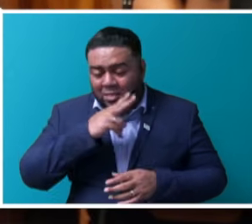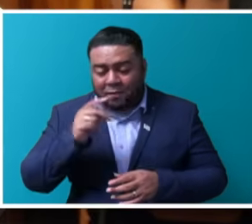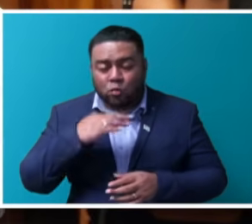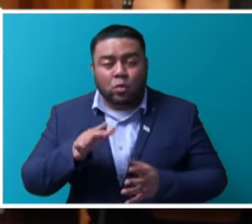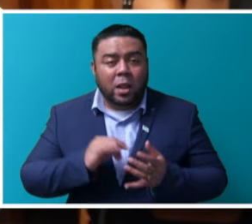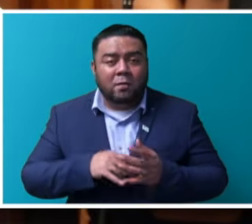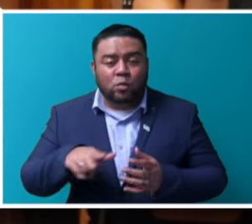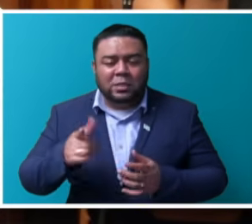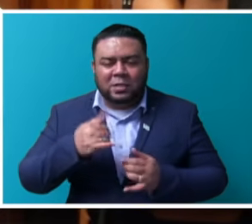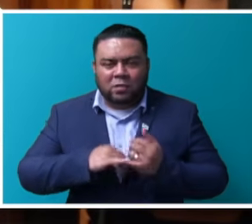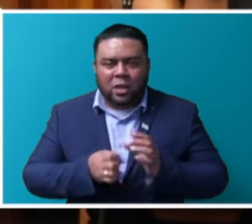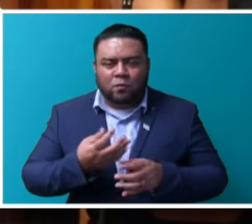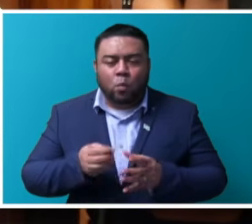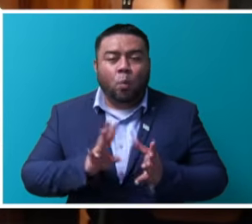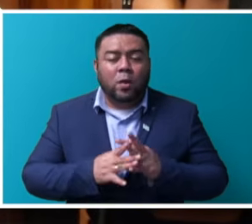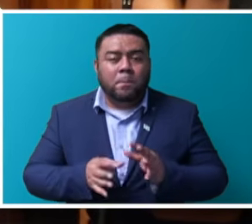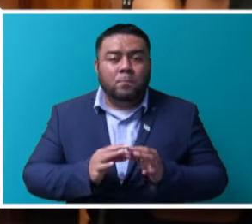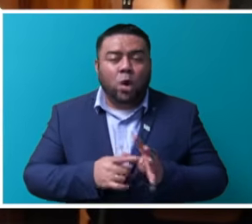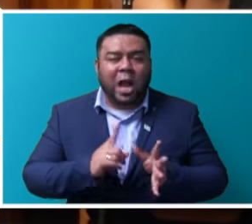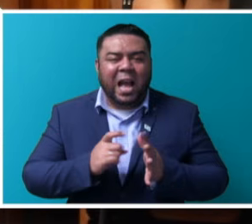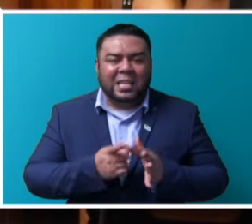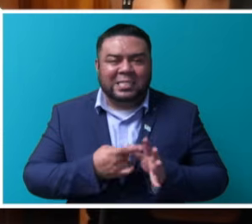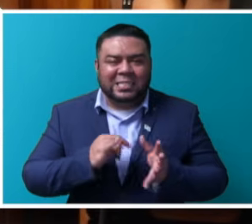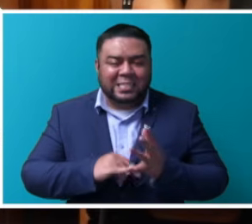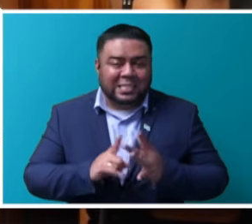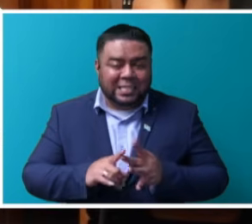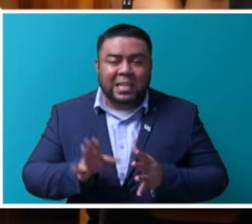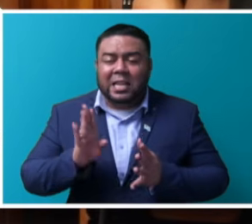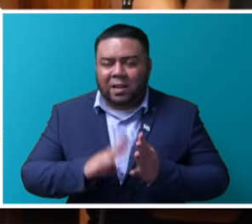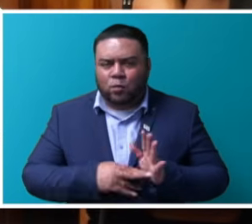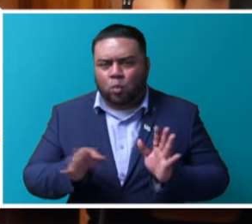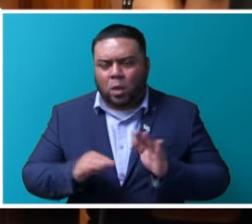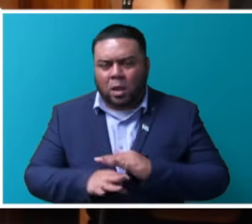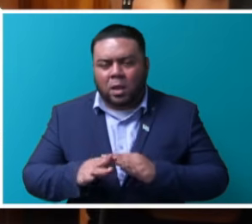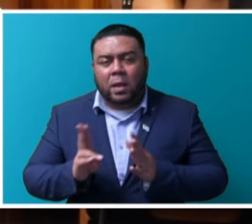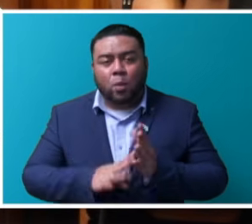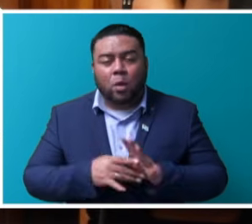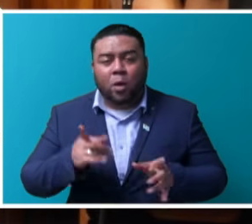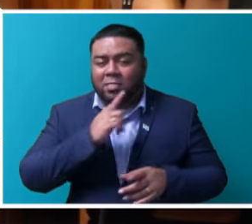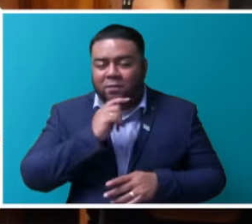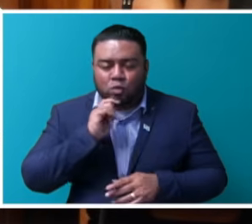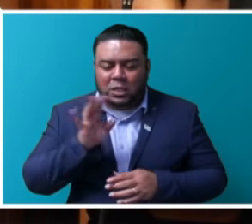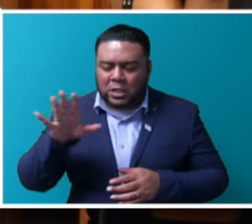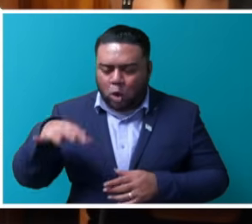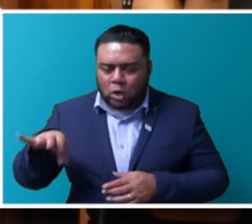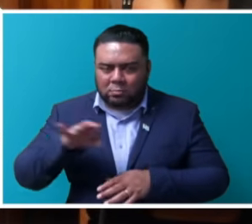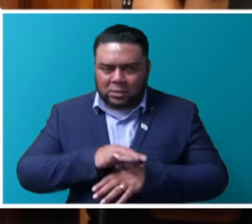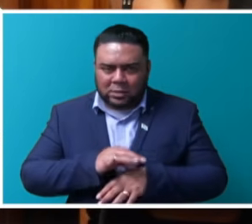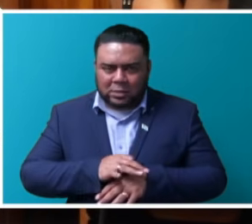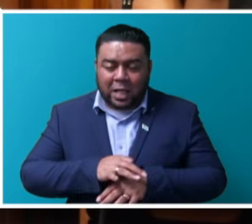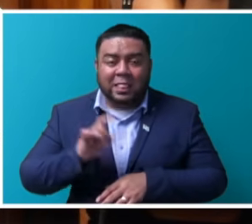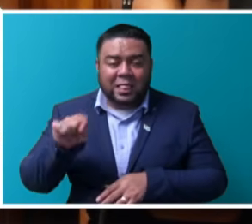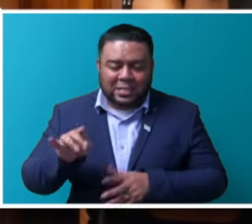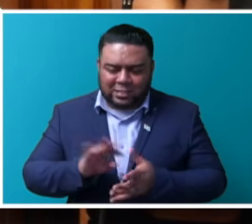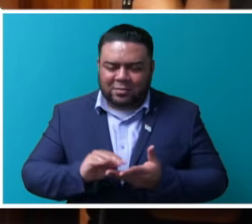Duketi, Sayanga, Wanimbukasi, Neavu Health Center, Nabua, Nambualu, and Taviuni subdivisional hospitals. This